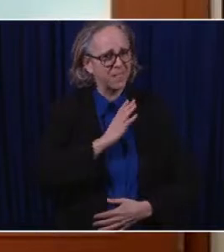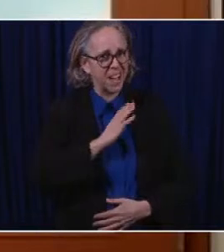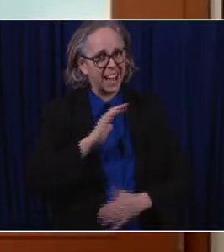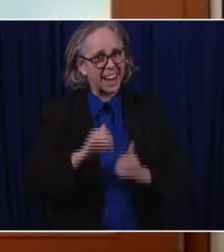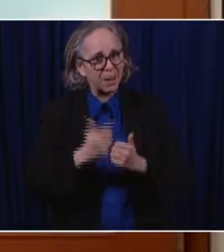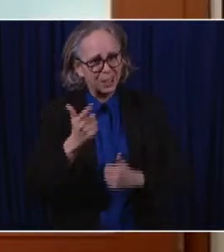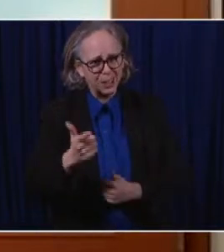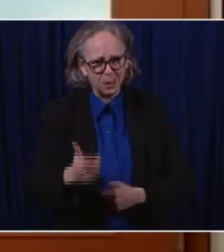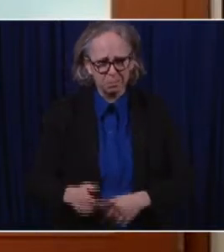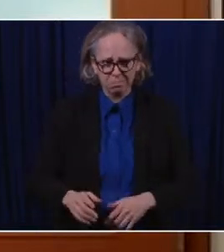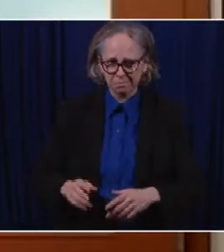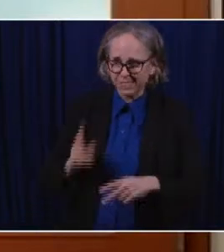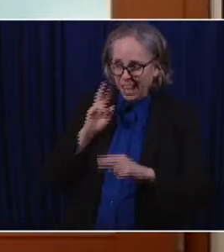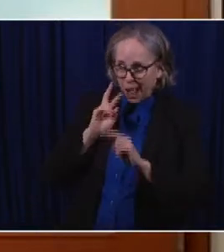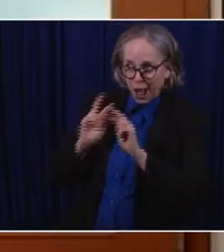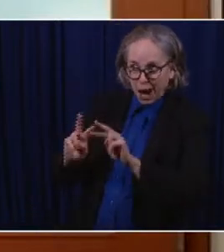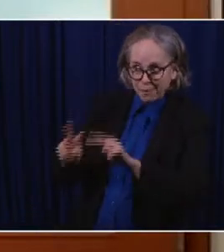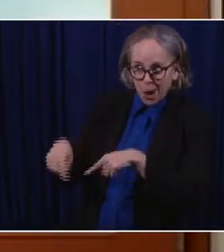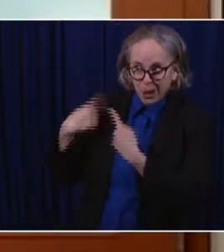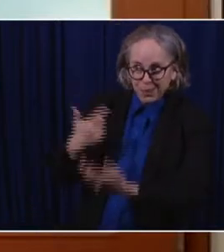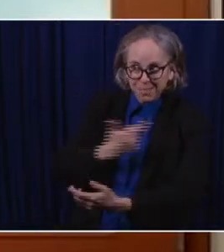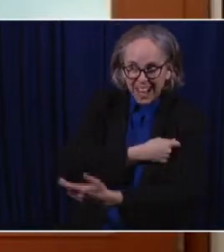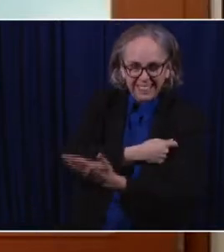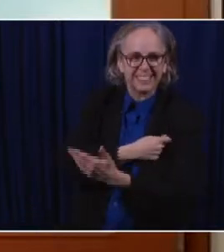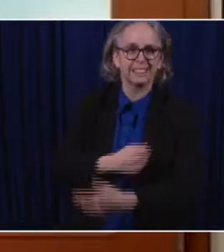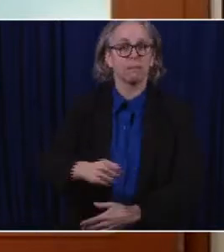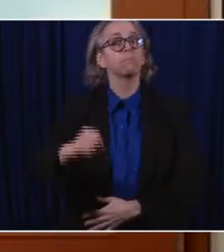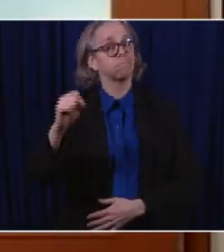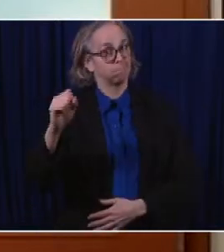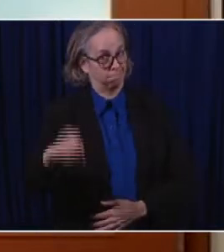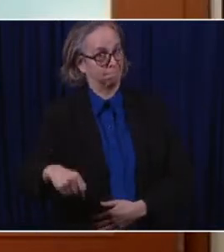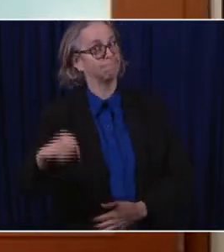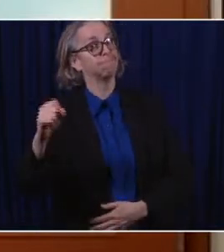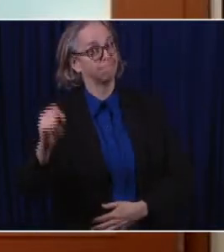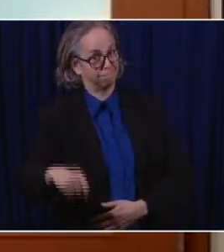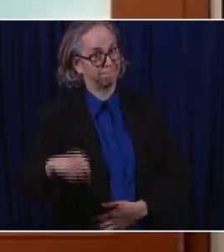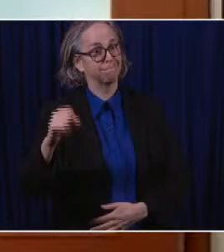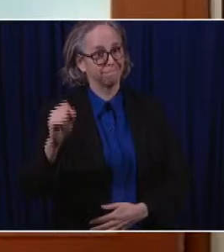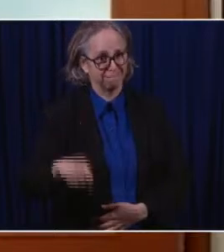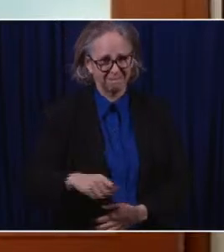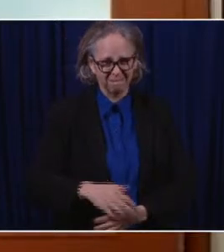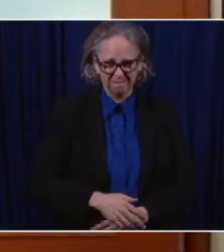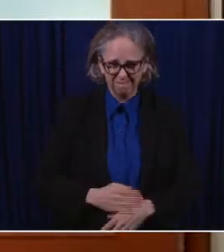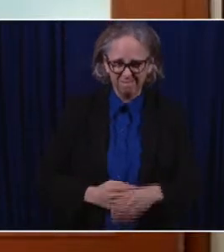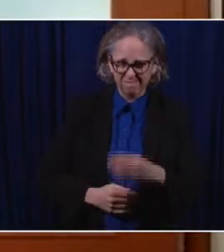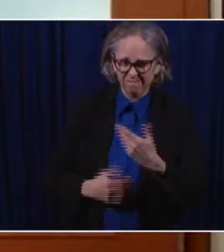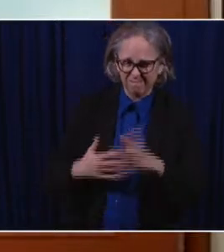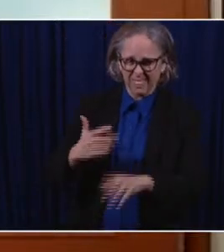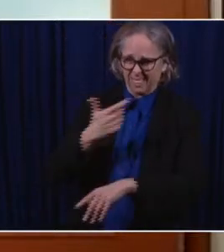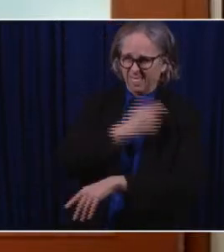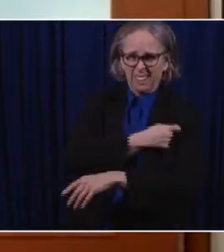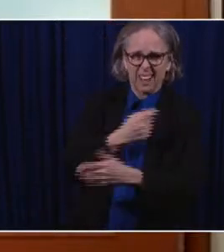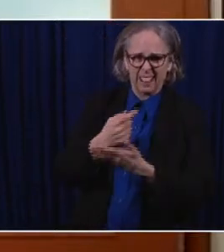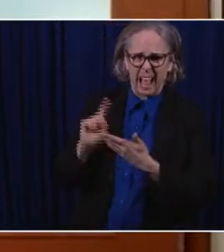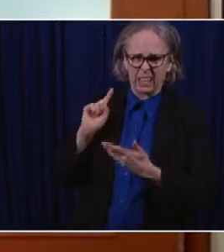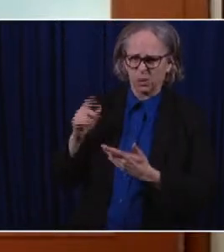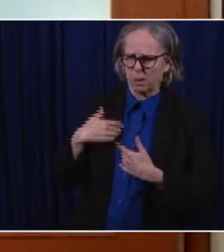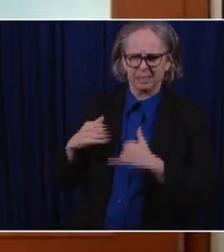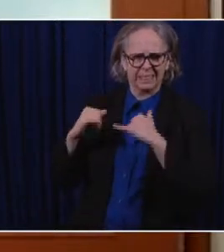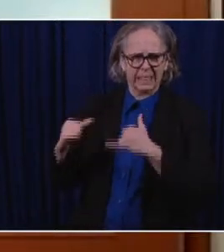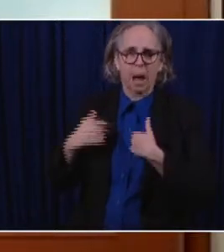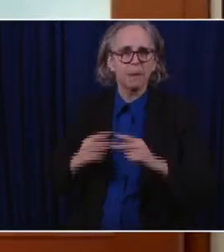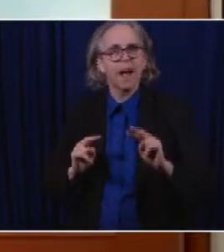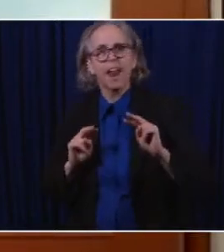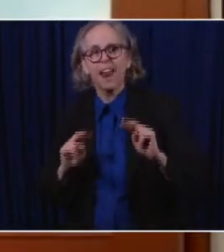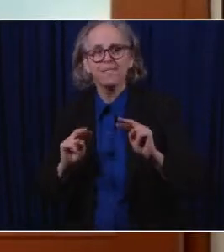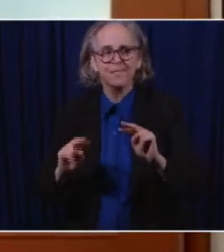today? Yes, I am. Well, I got mine last week. I was looking forward to it as well. So. Yep, I